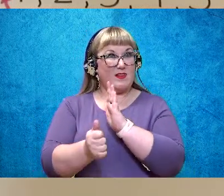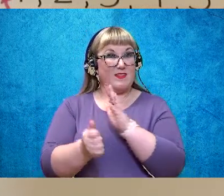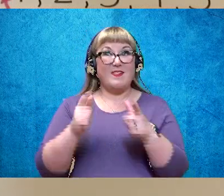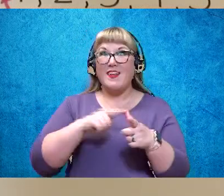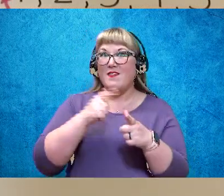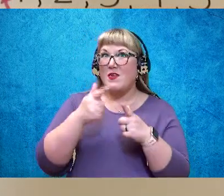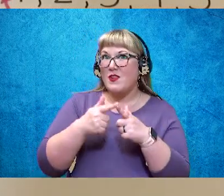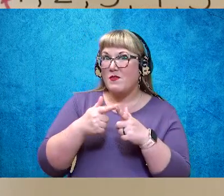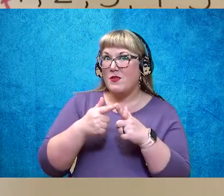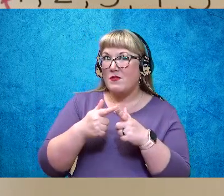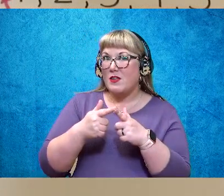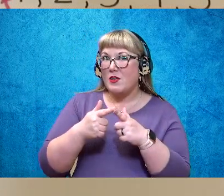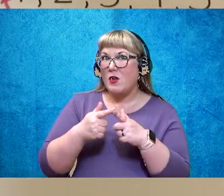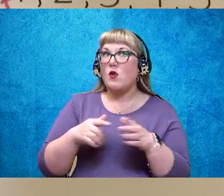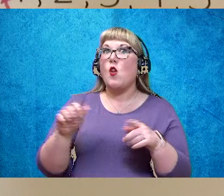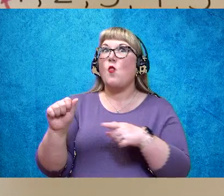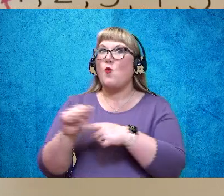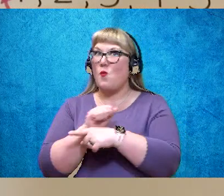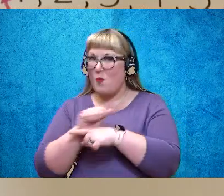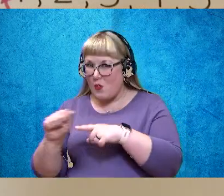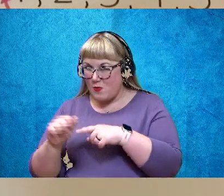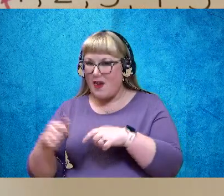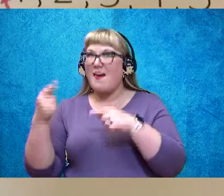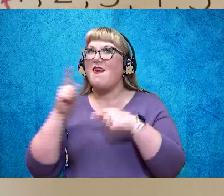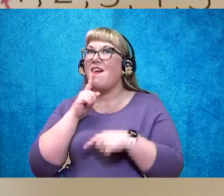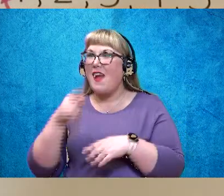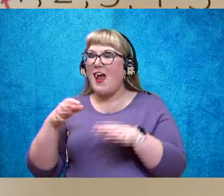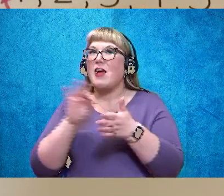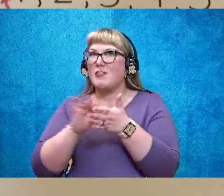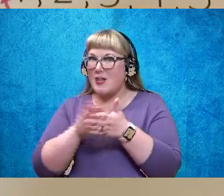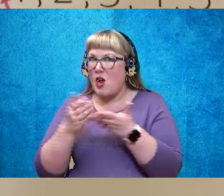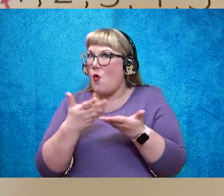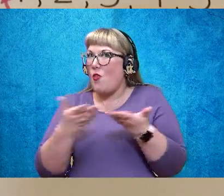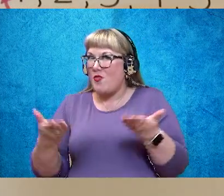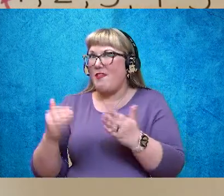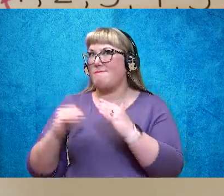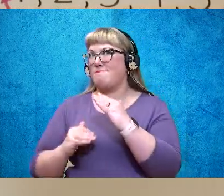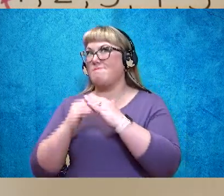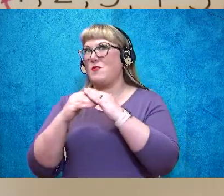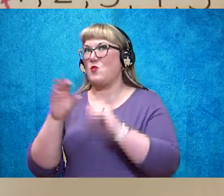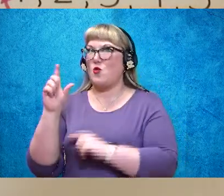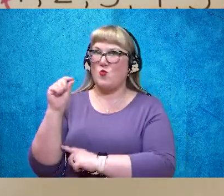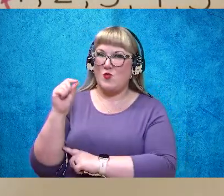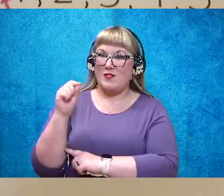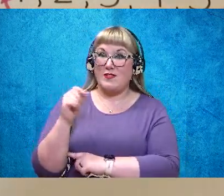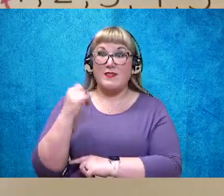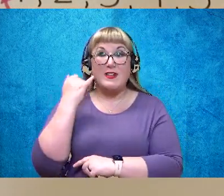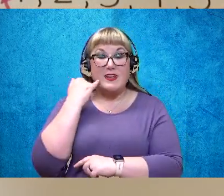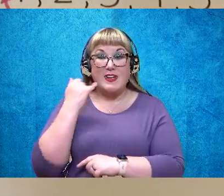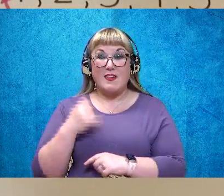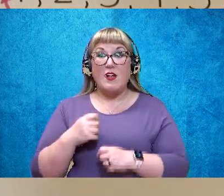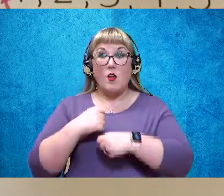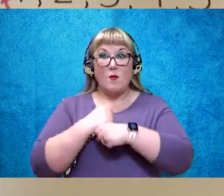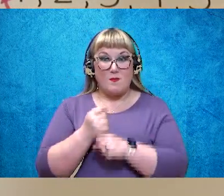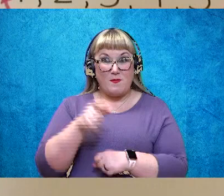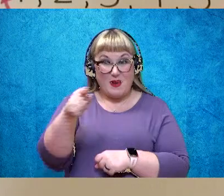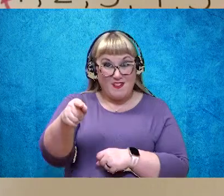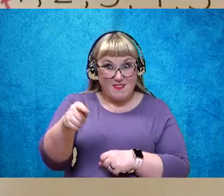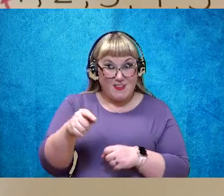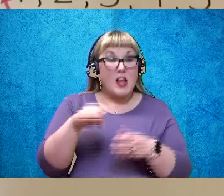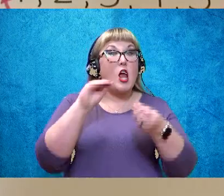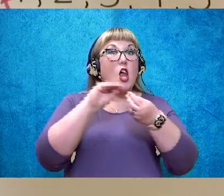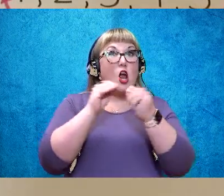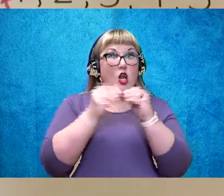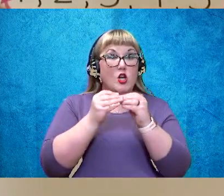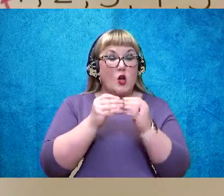then we're going to move into practicing actually counting objects to 20. So if you made one of our number